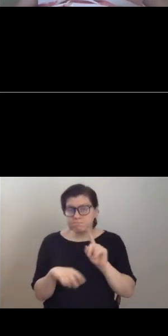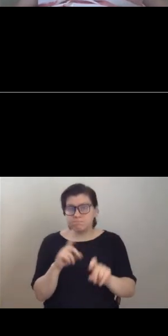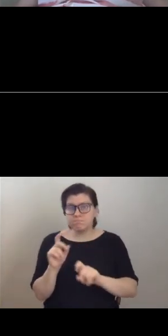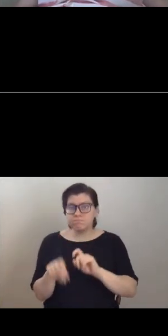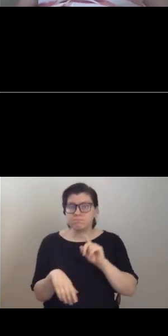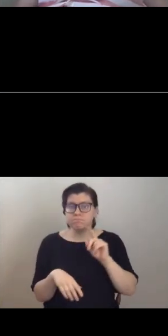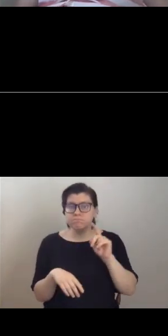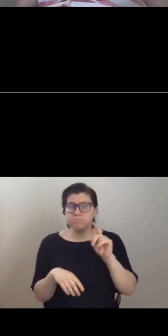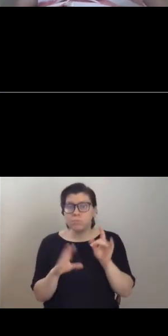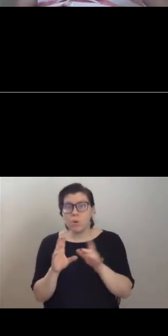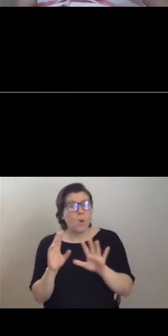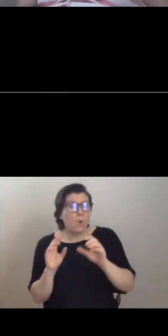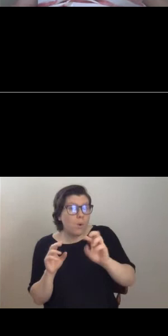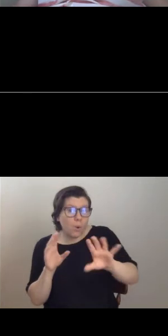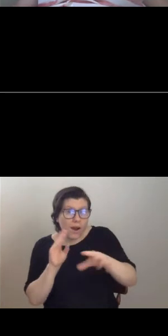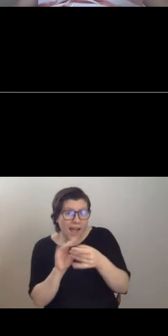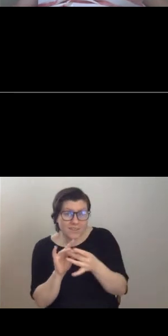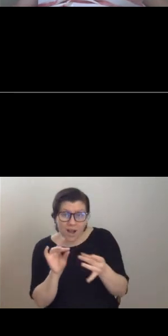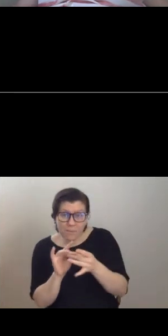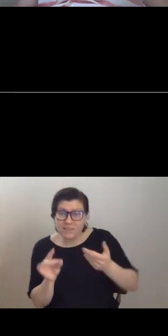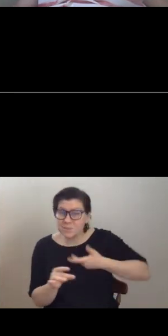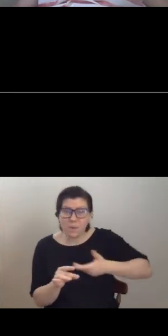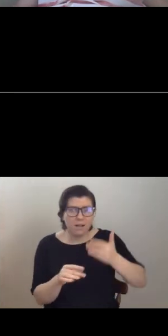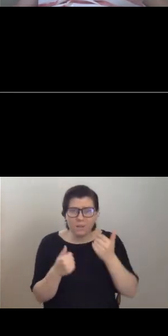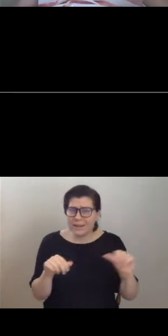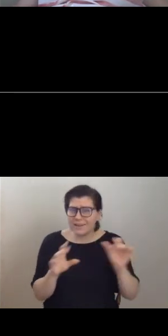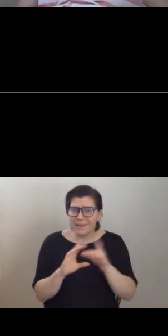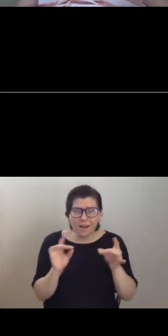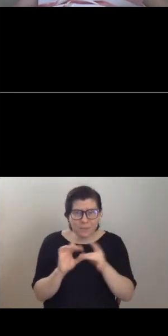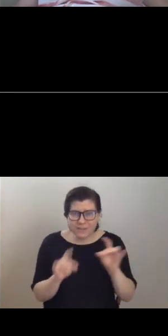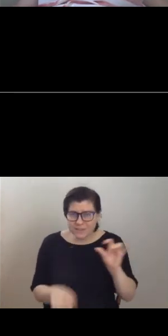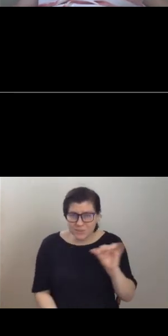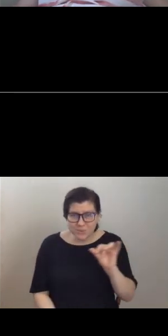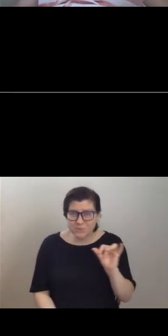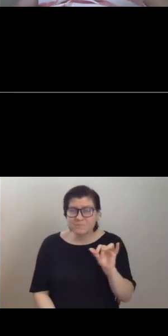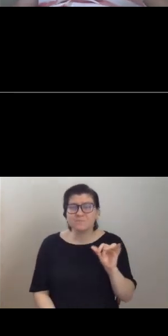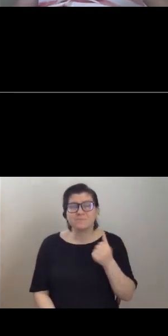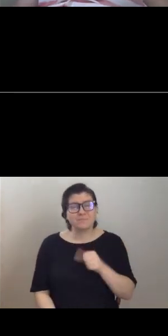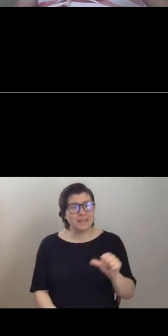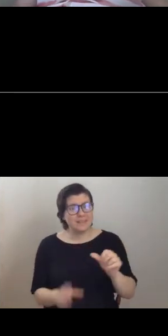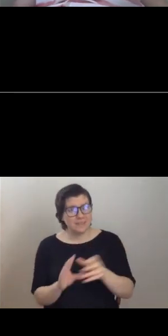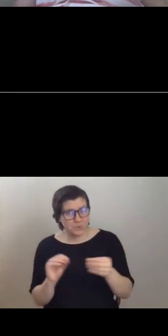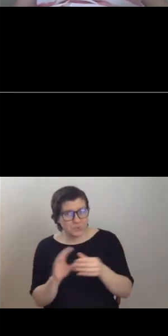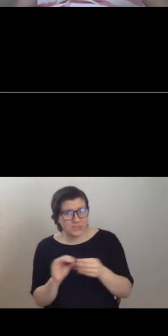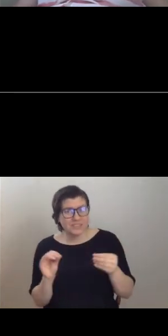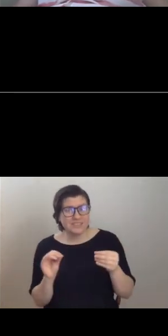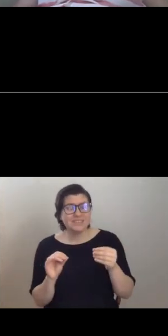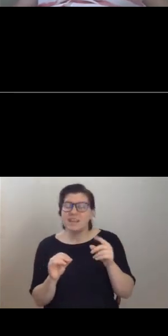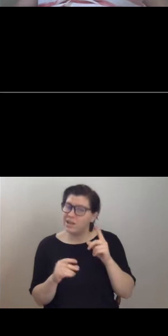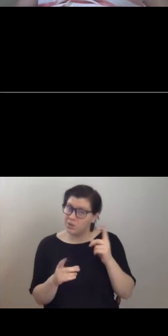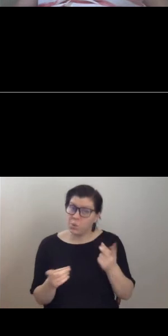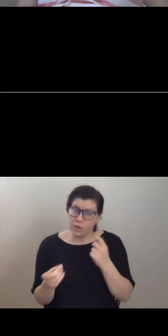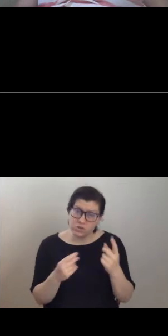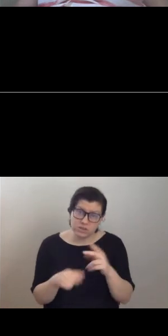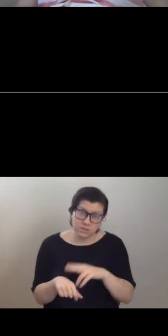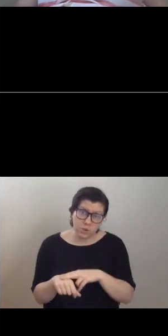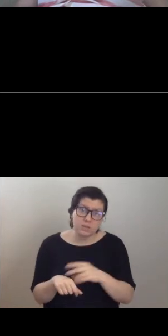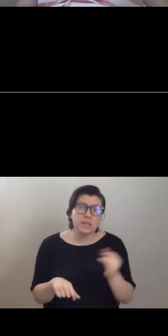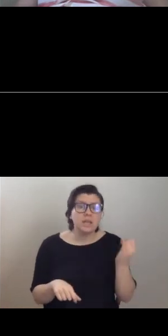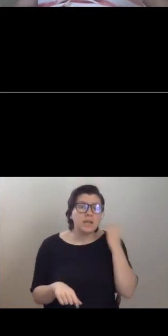or comments as well. We welcome any comments, stories, and certainly questions. If you look to